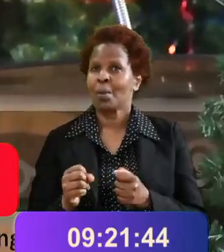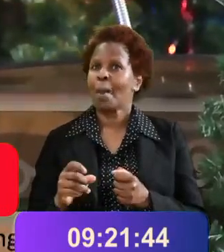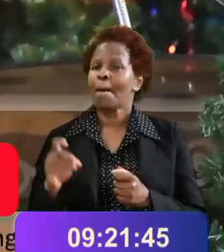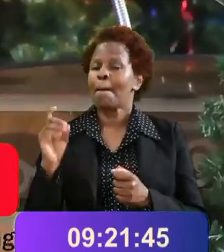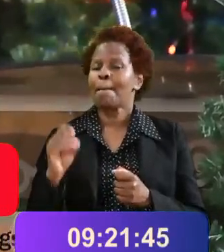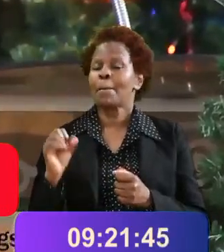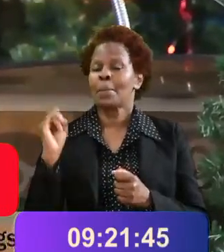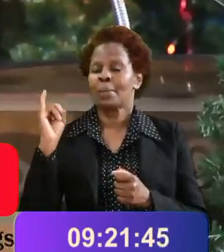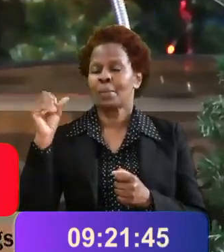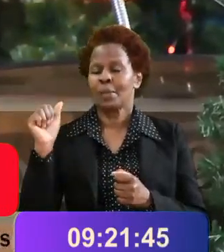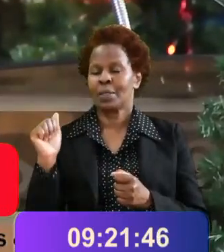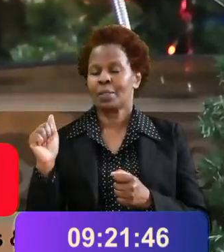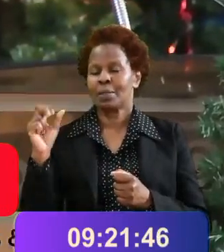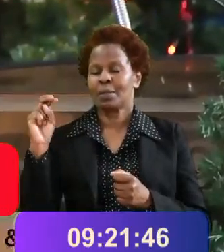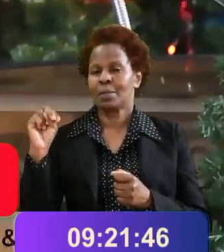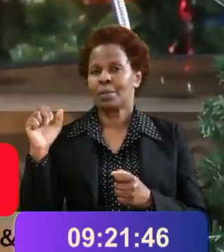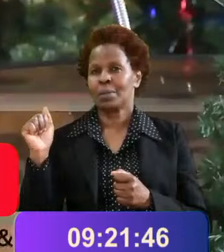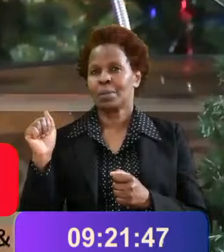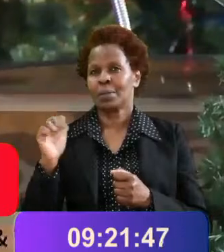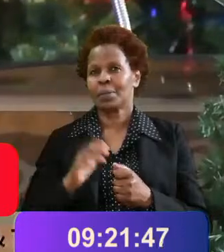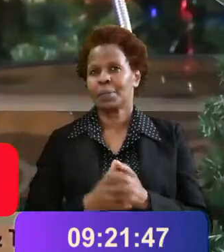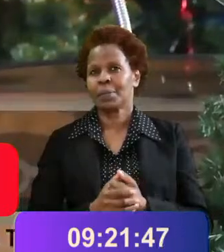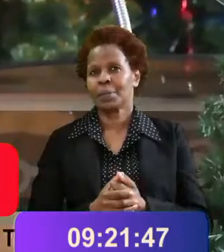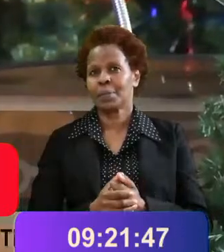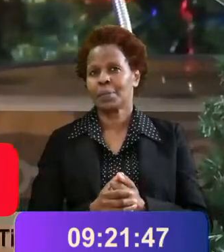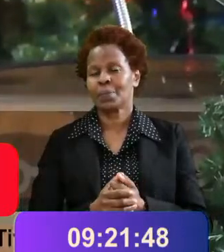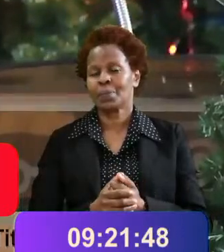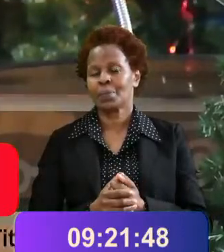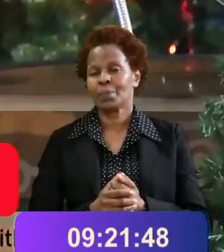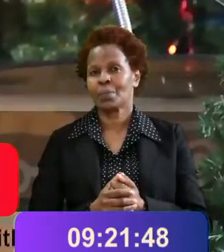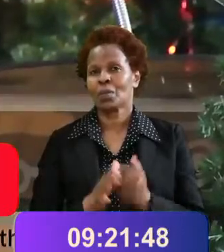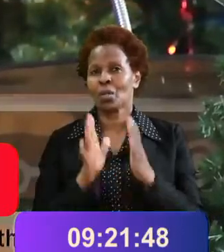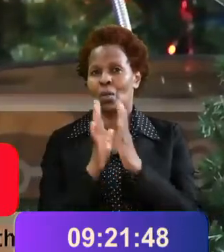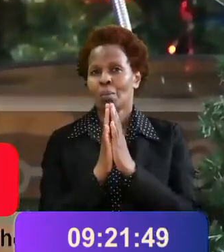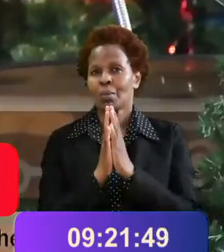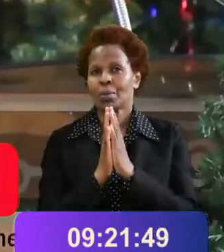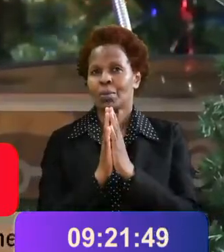Wawitima of Bahati, Orofani District.